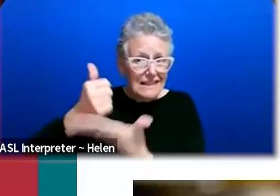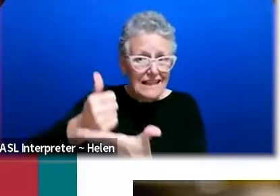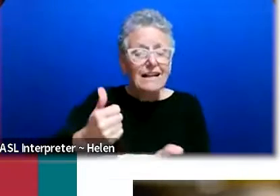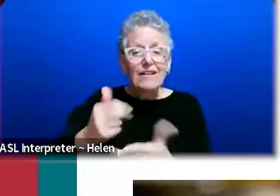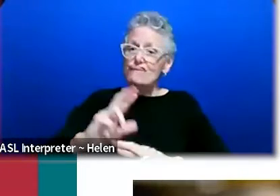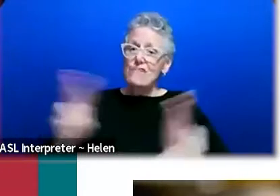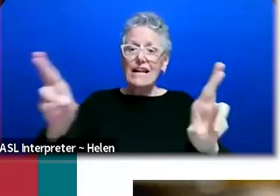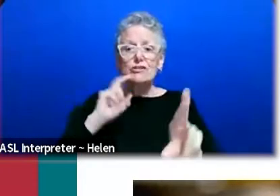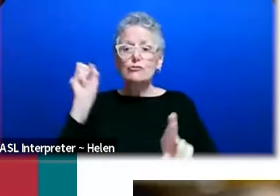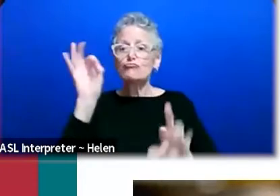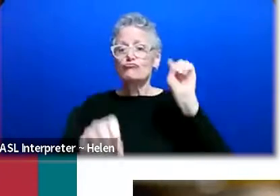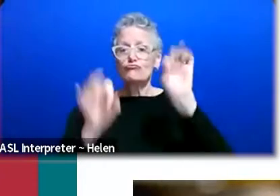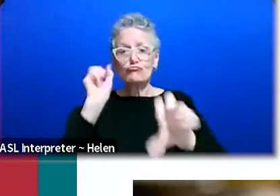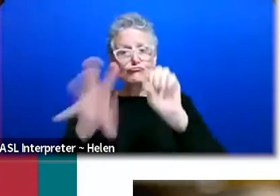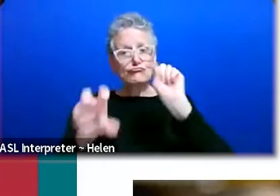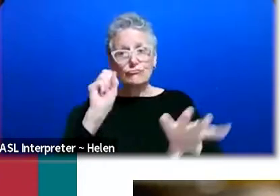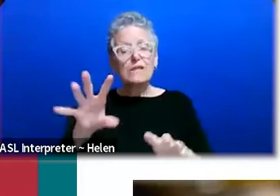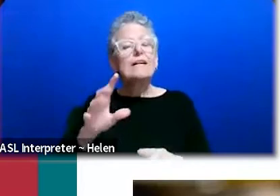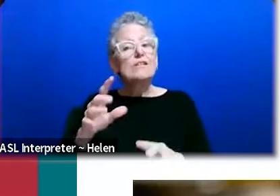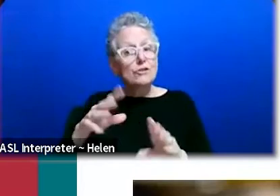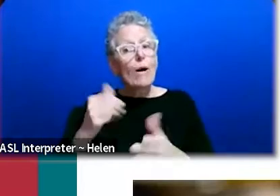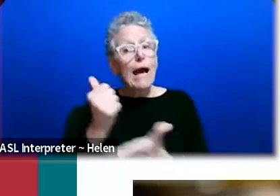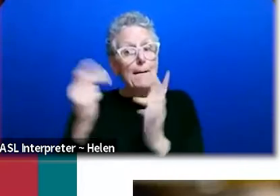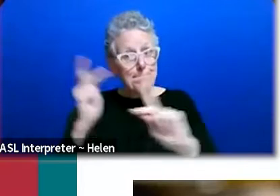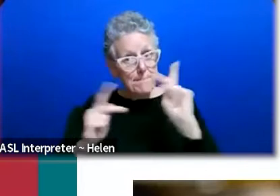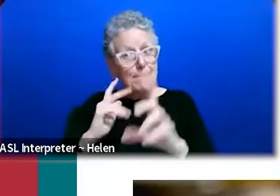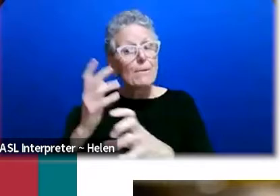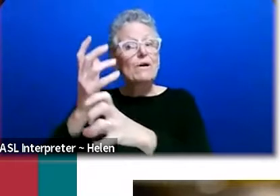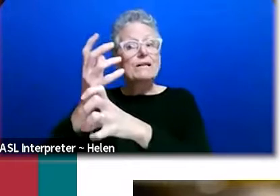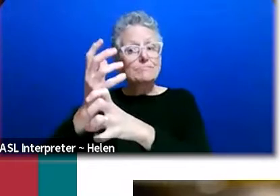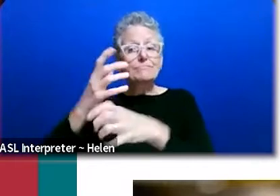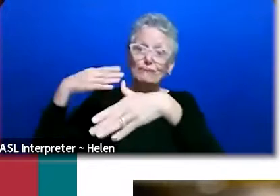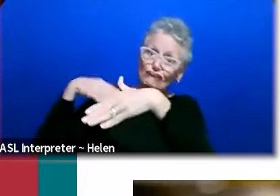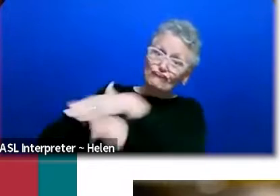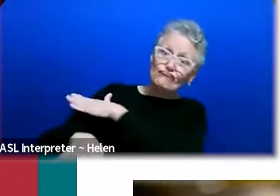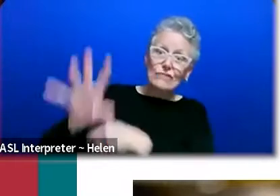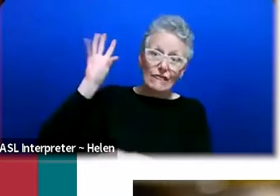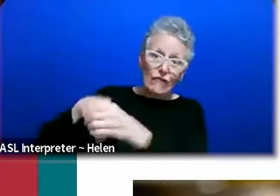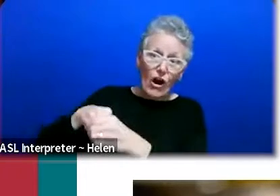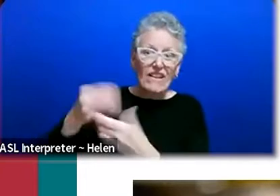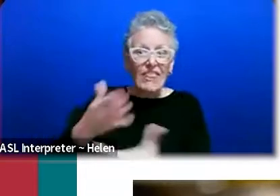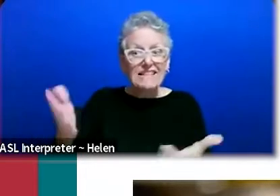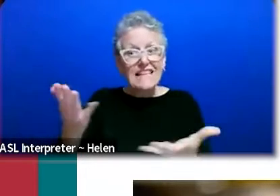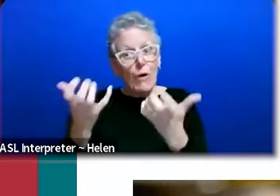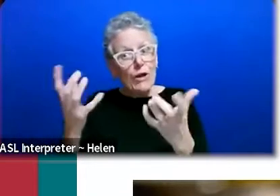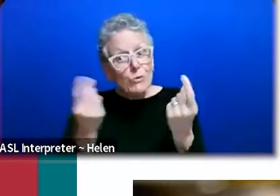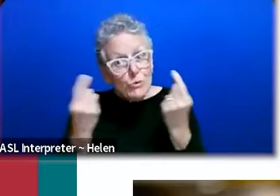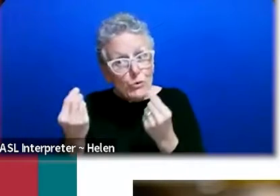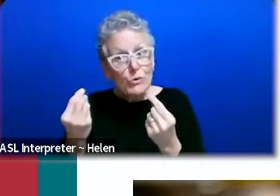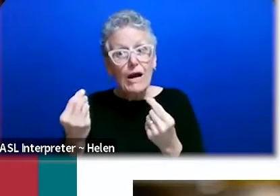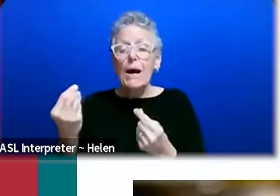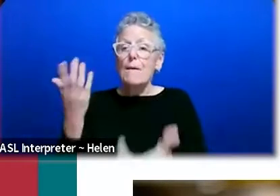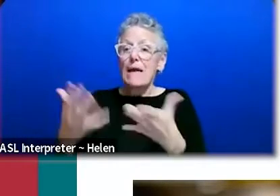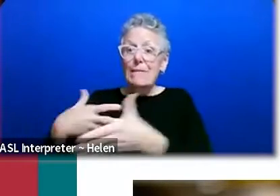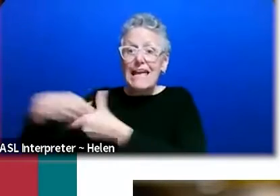that give people access to things that they want to do and fun, whether that be outdoors, whether that be on the